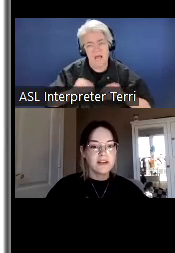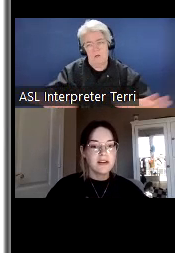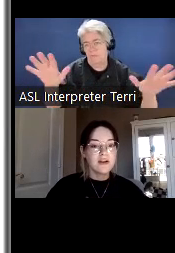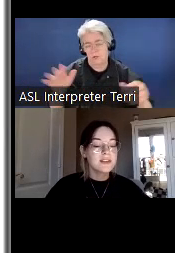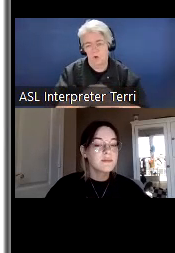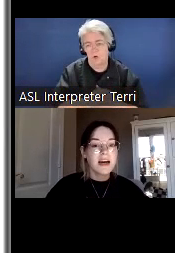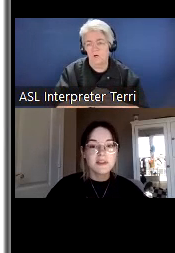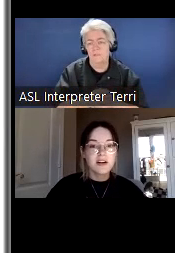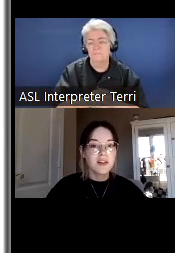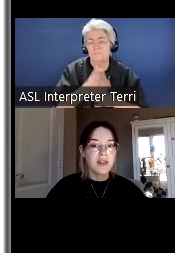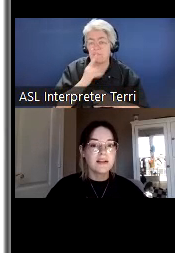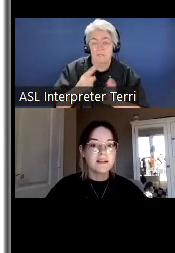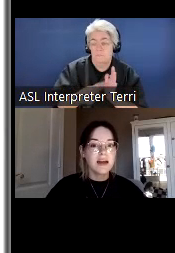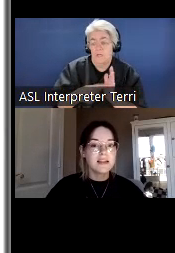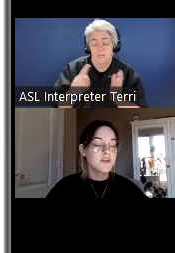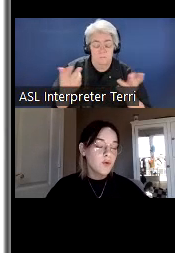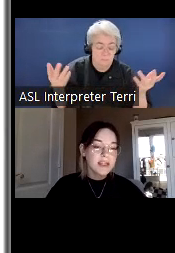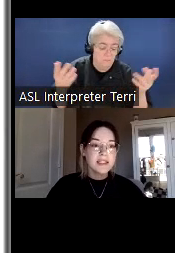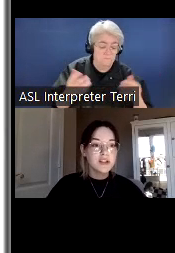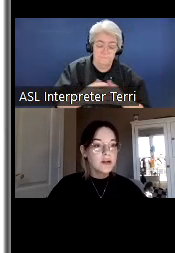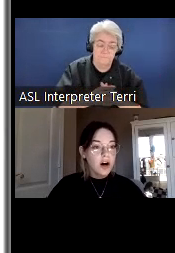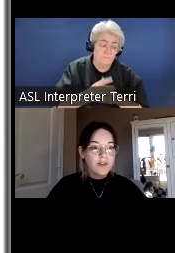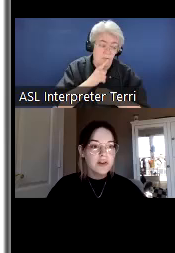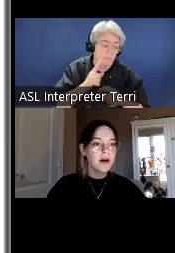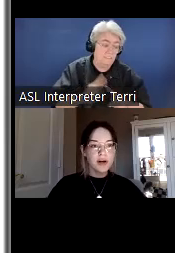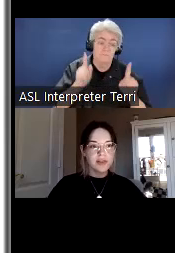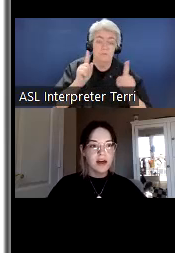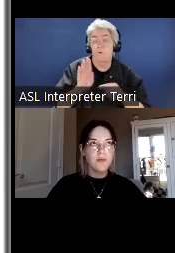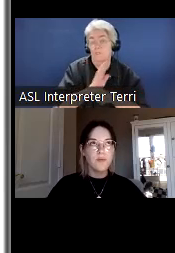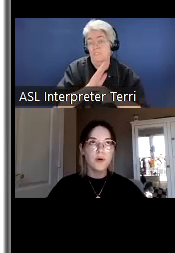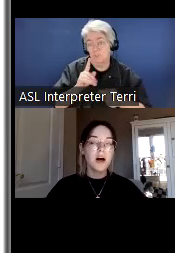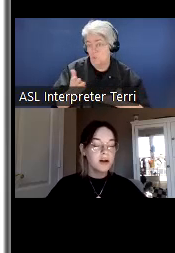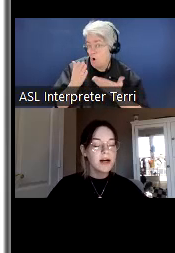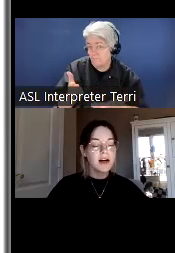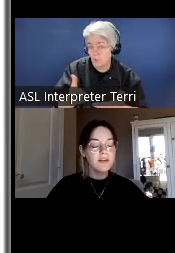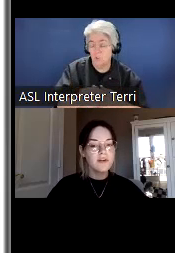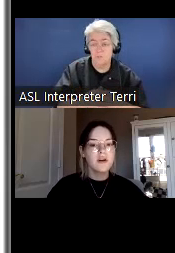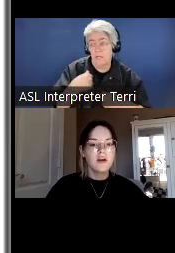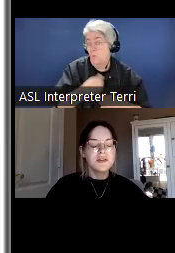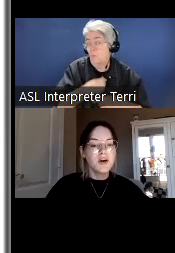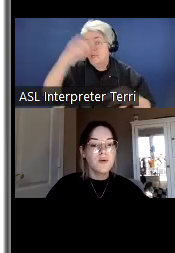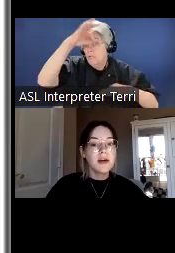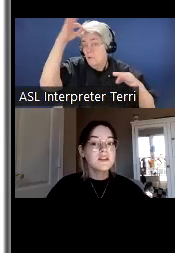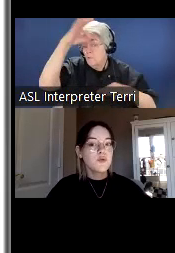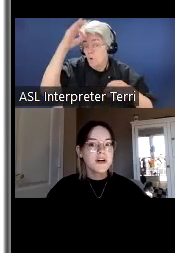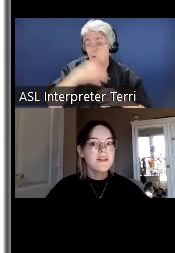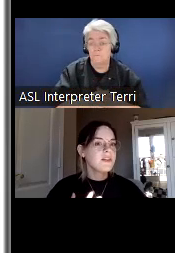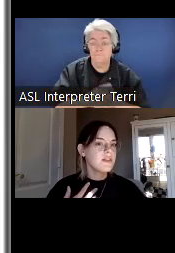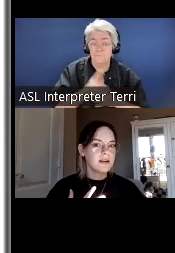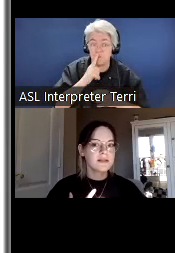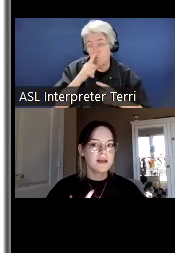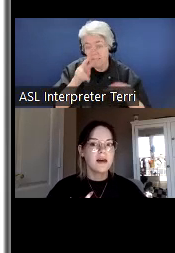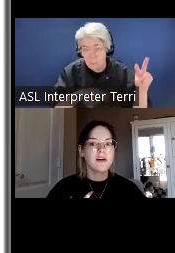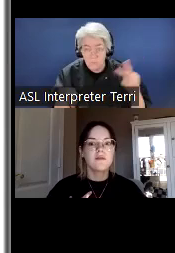And, sometimes there are things that different organizations offer that we're unaware of. So